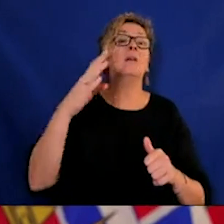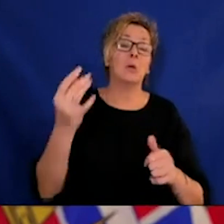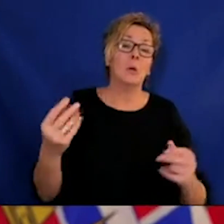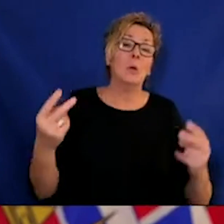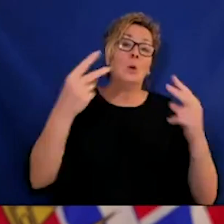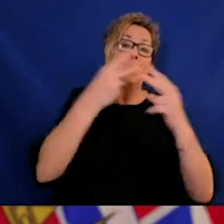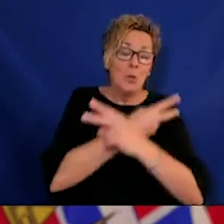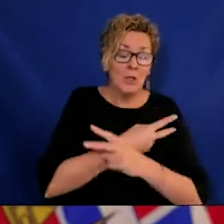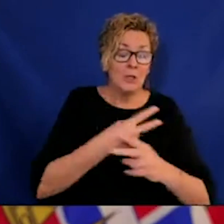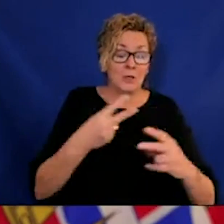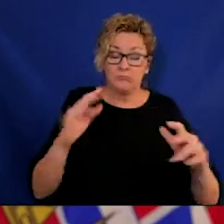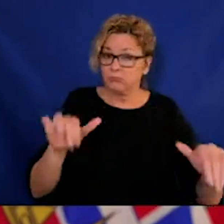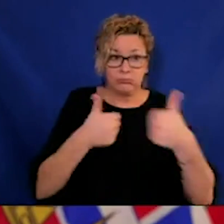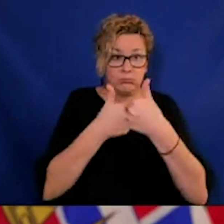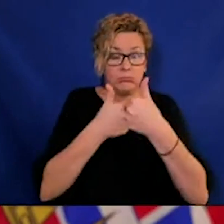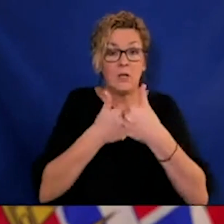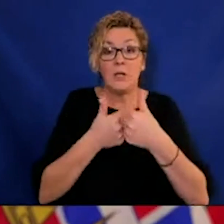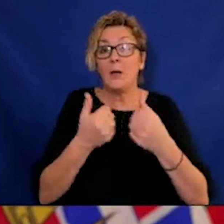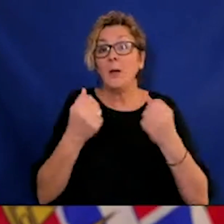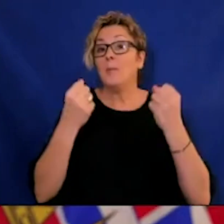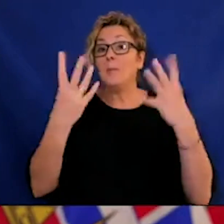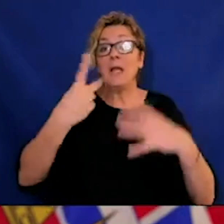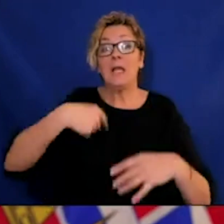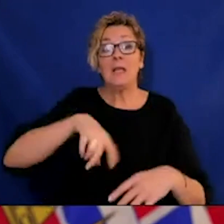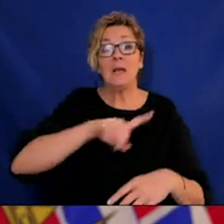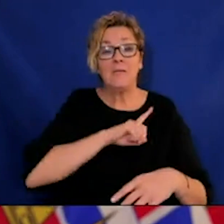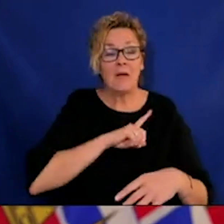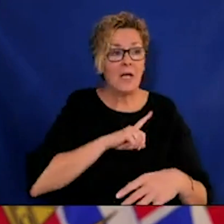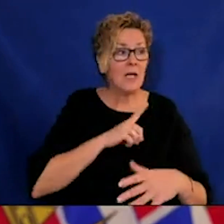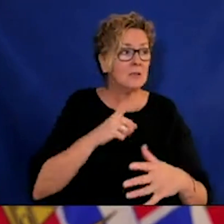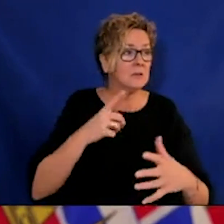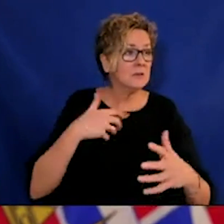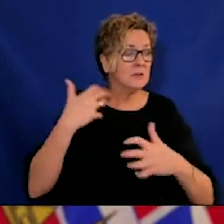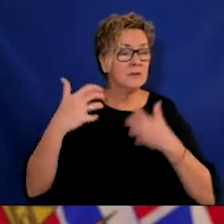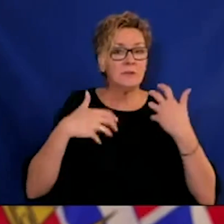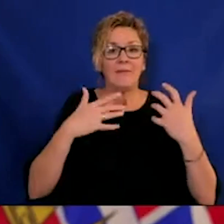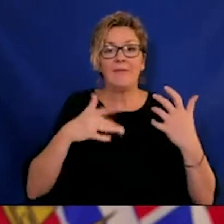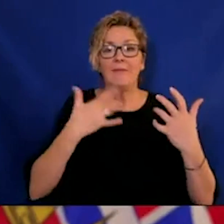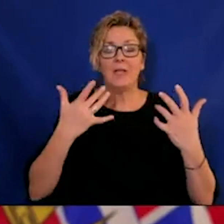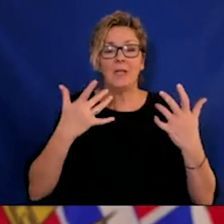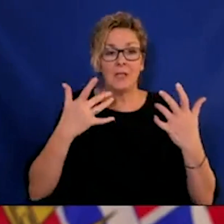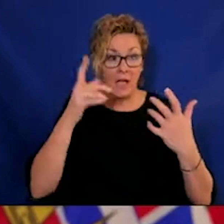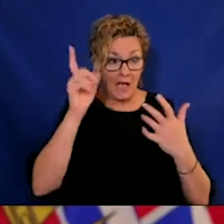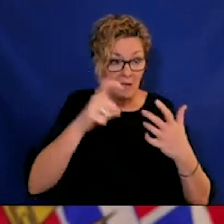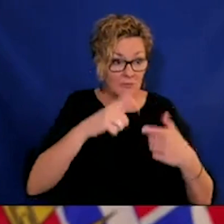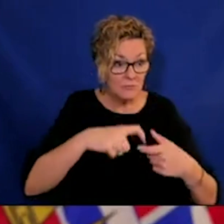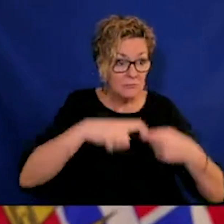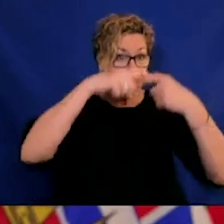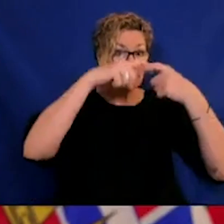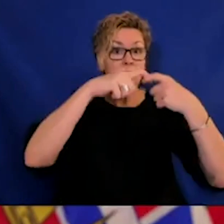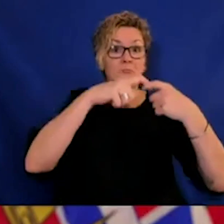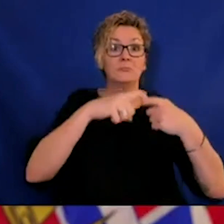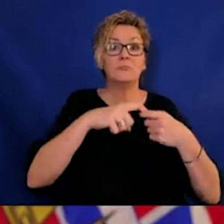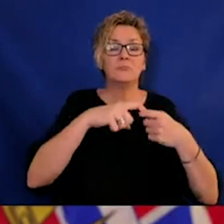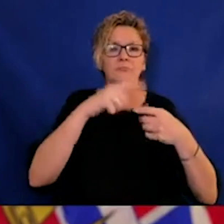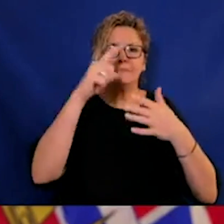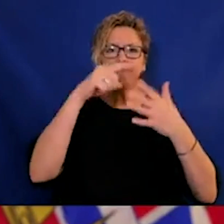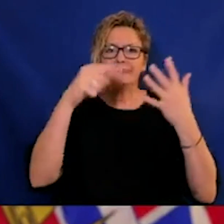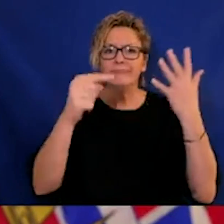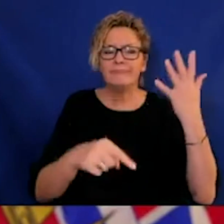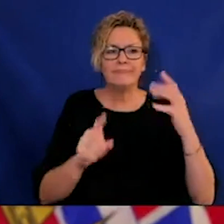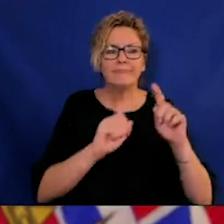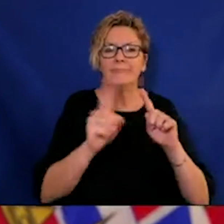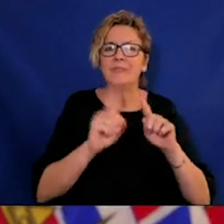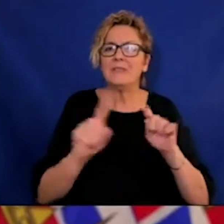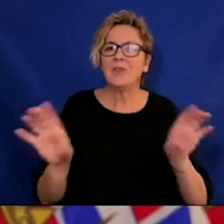friends, our communities have been paused or significantly changed because of COVID-19. Many occasions